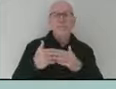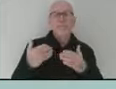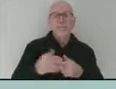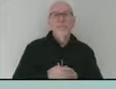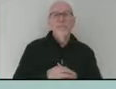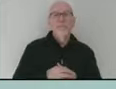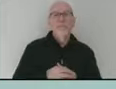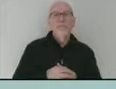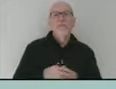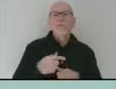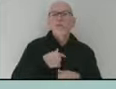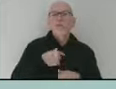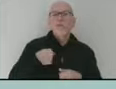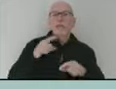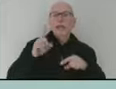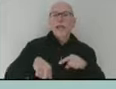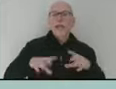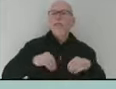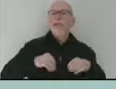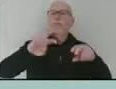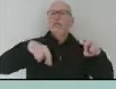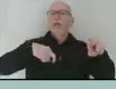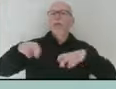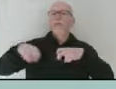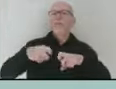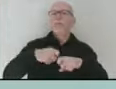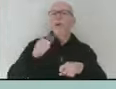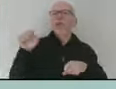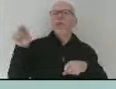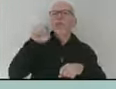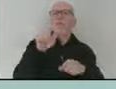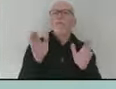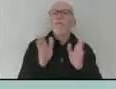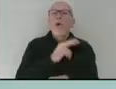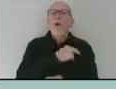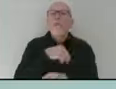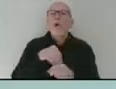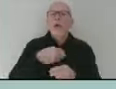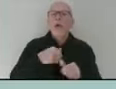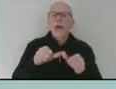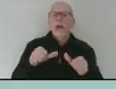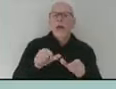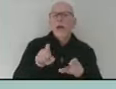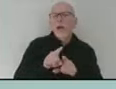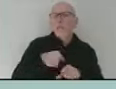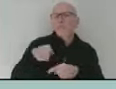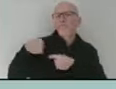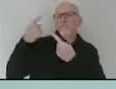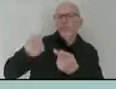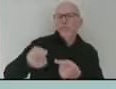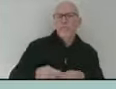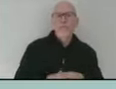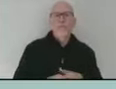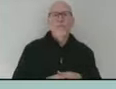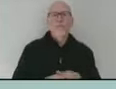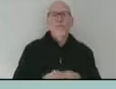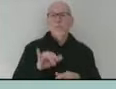not had that ability to accept transfers from smaller critical access hospitals in our area as we normally do. These